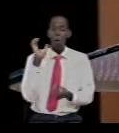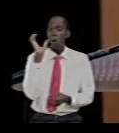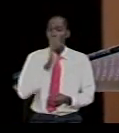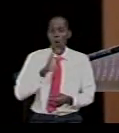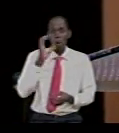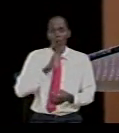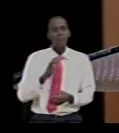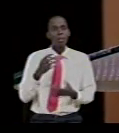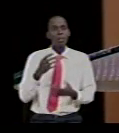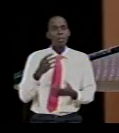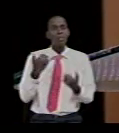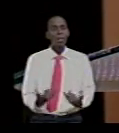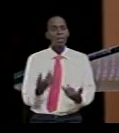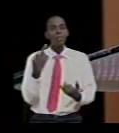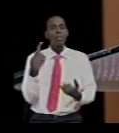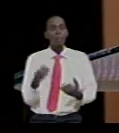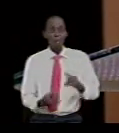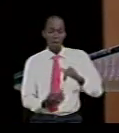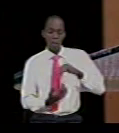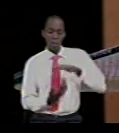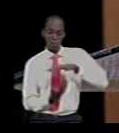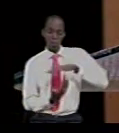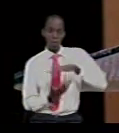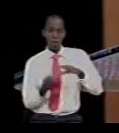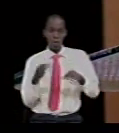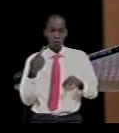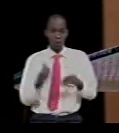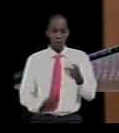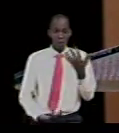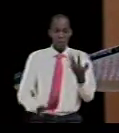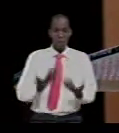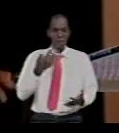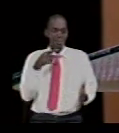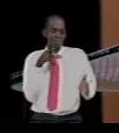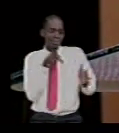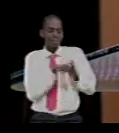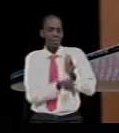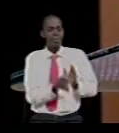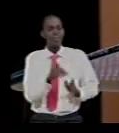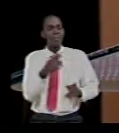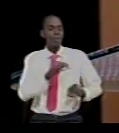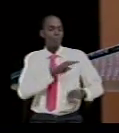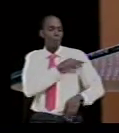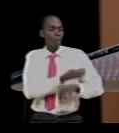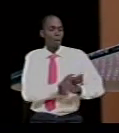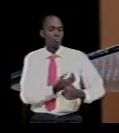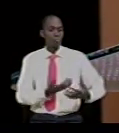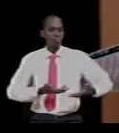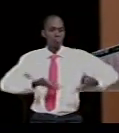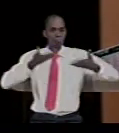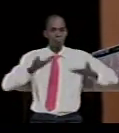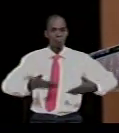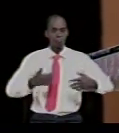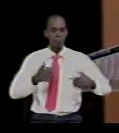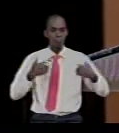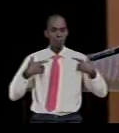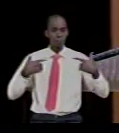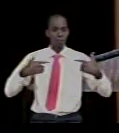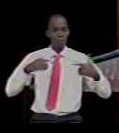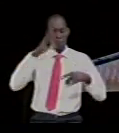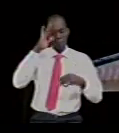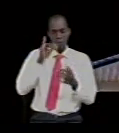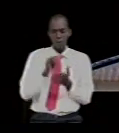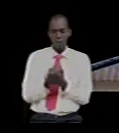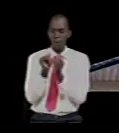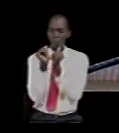the flame of the fire slew those men that took off Shadrach, Meshach, and Abednego. Verse